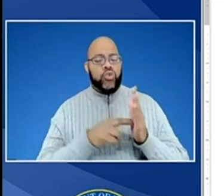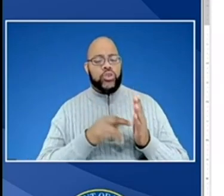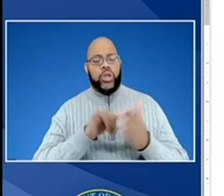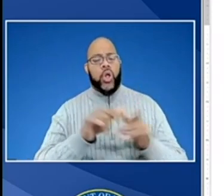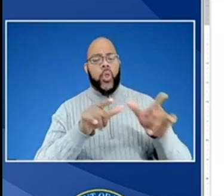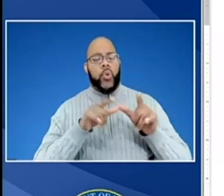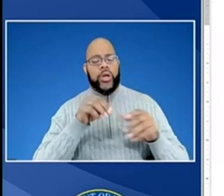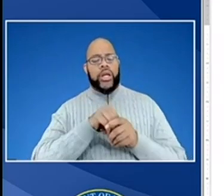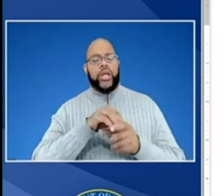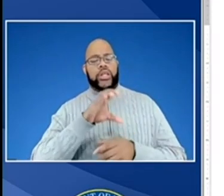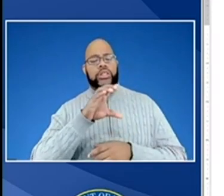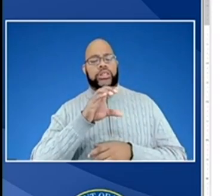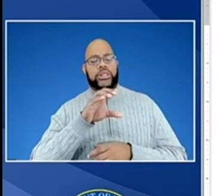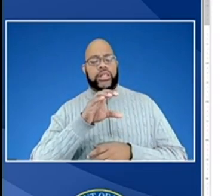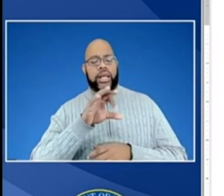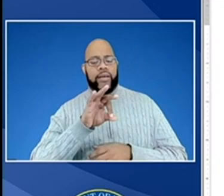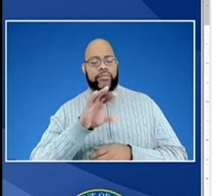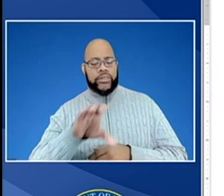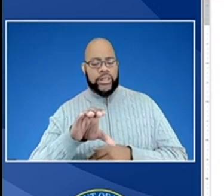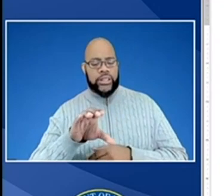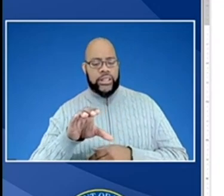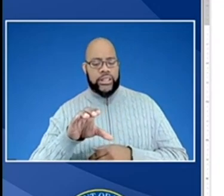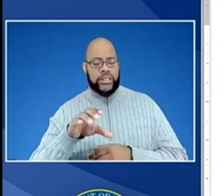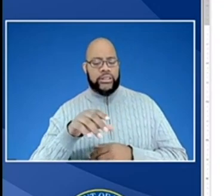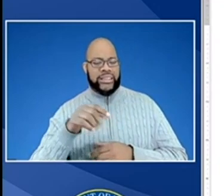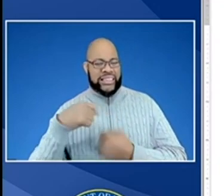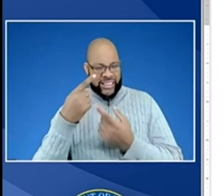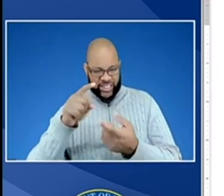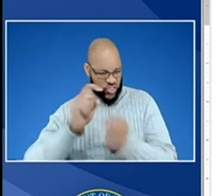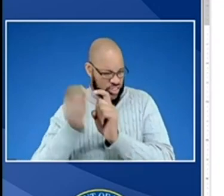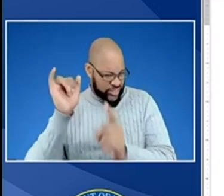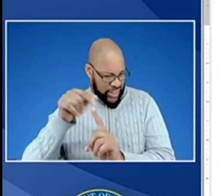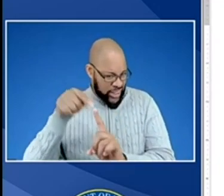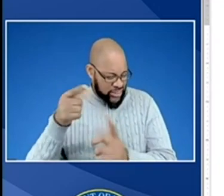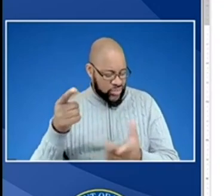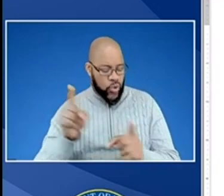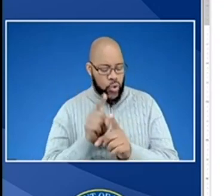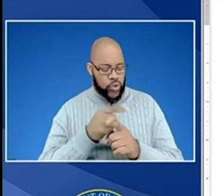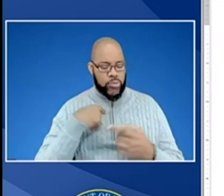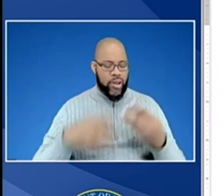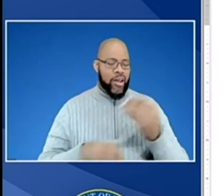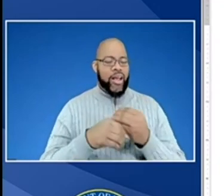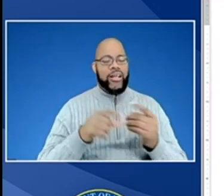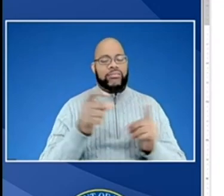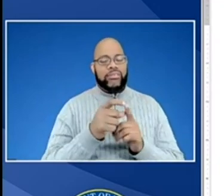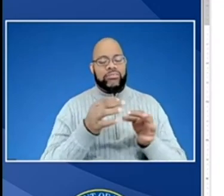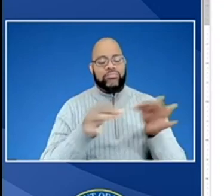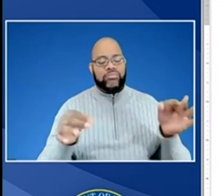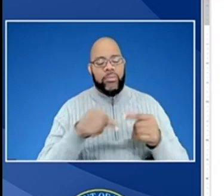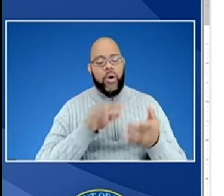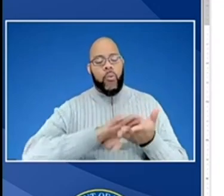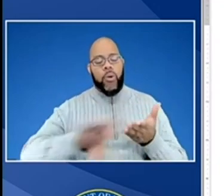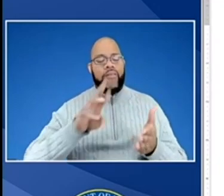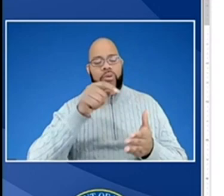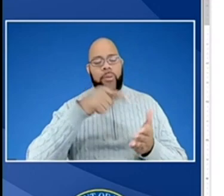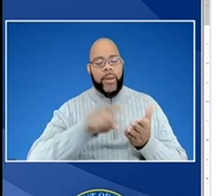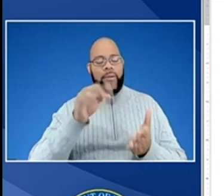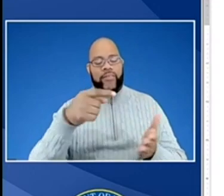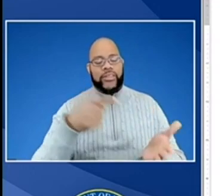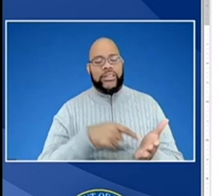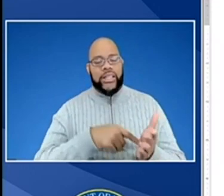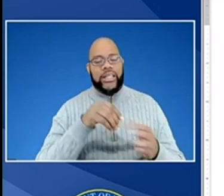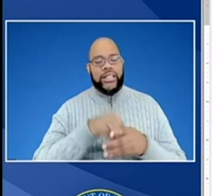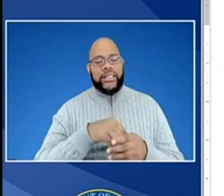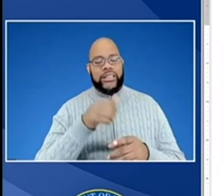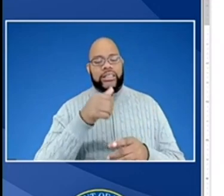in the Code of Federal Regulations has since changed. We have also added text about waiving the repayment of debt in